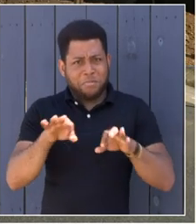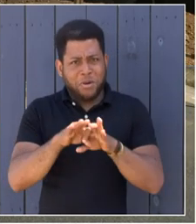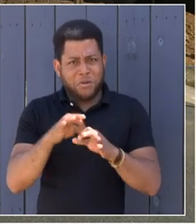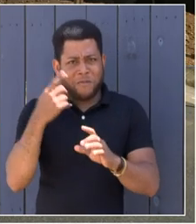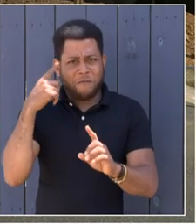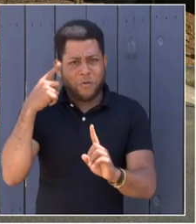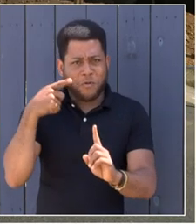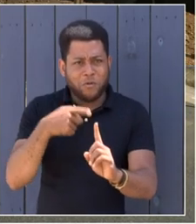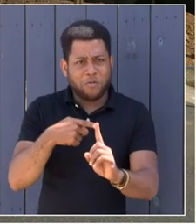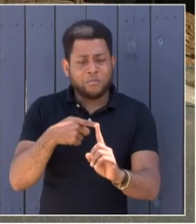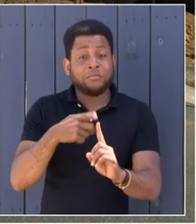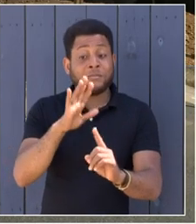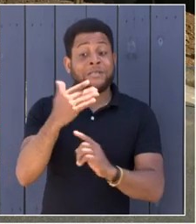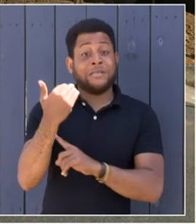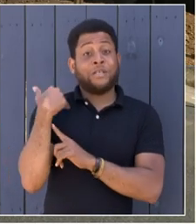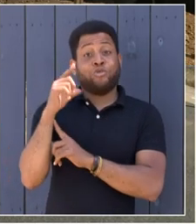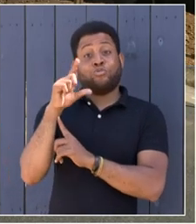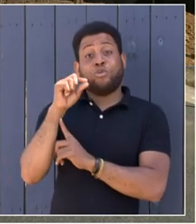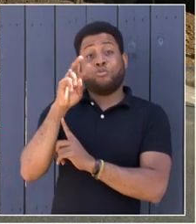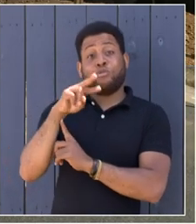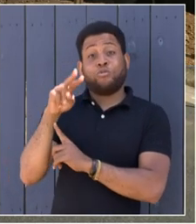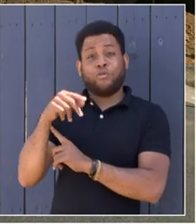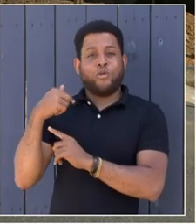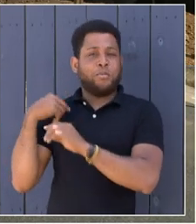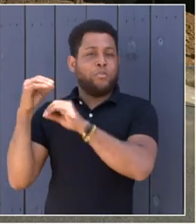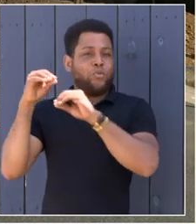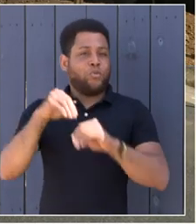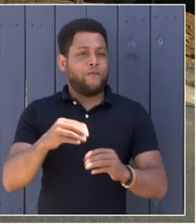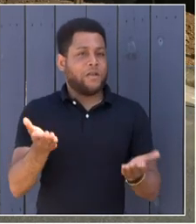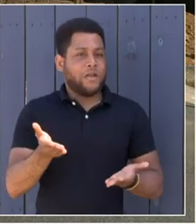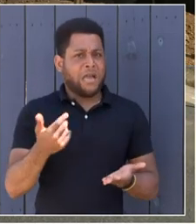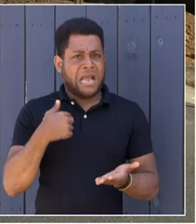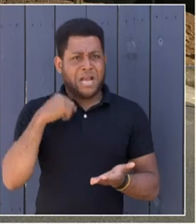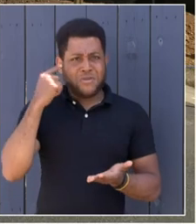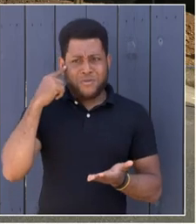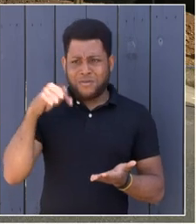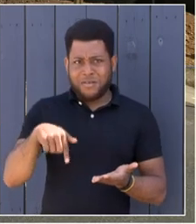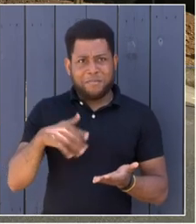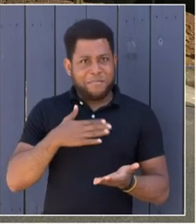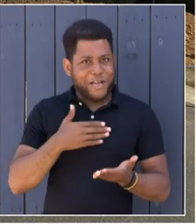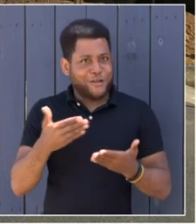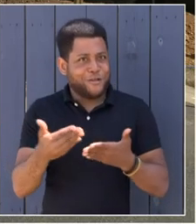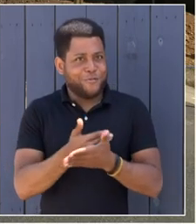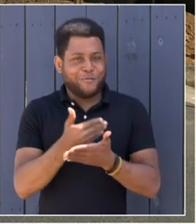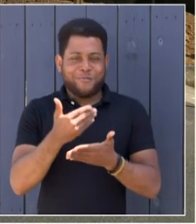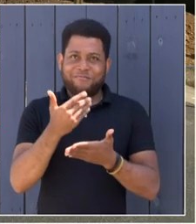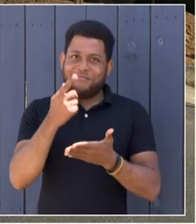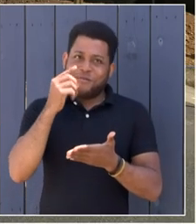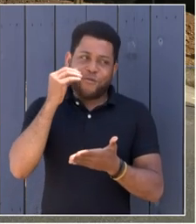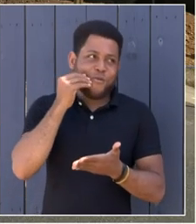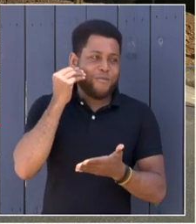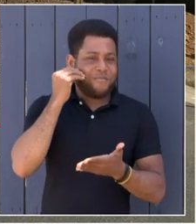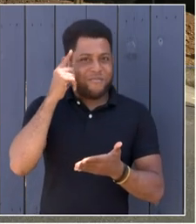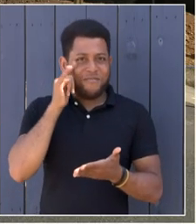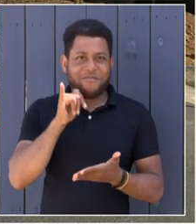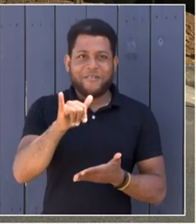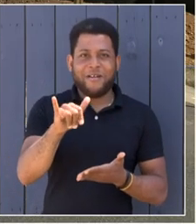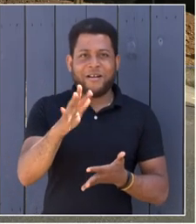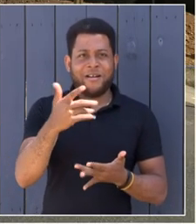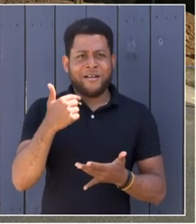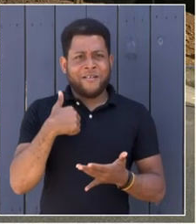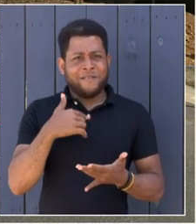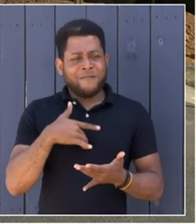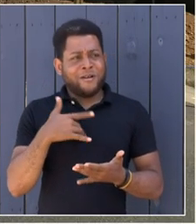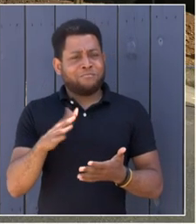that this community would be a place that I could call my forever home. I was first impressed with the amenities W.C. Smith provided